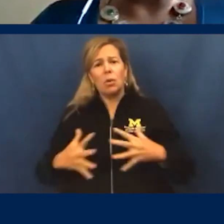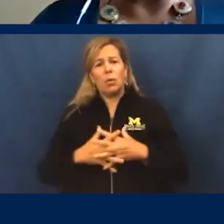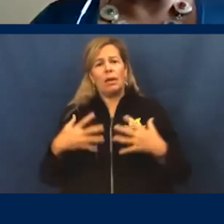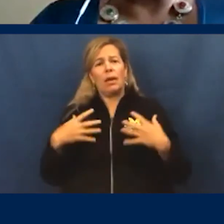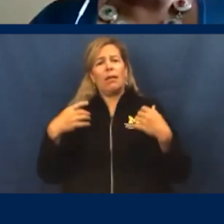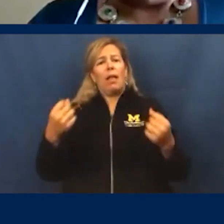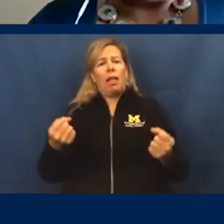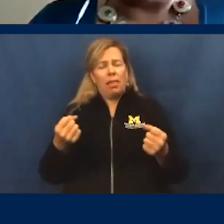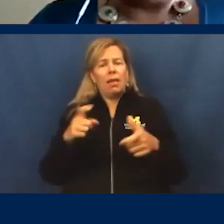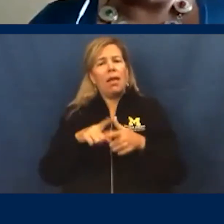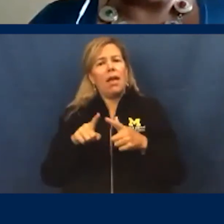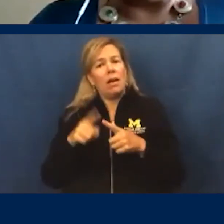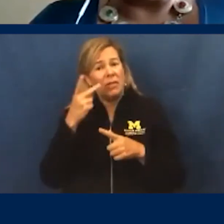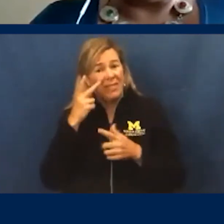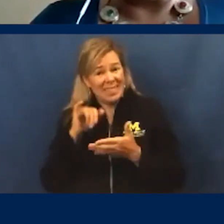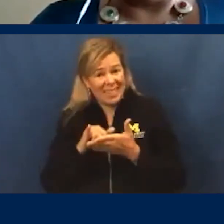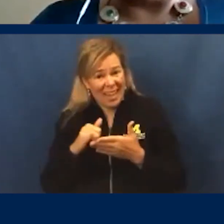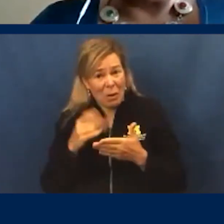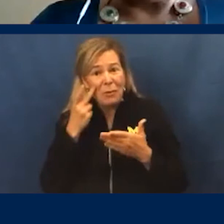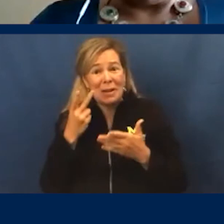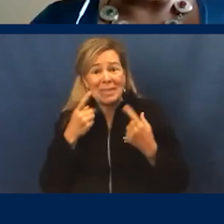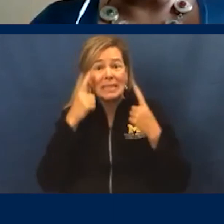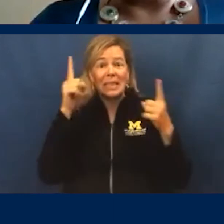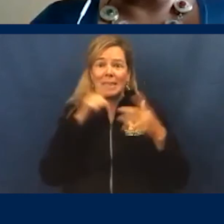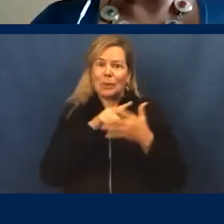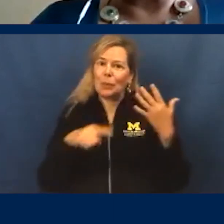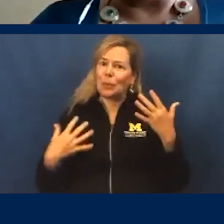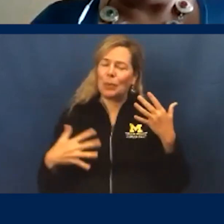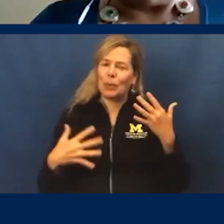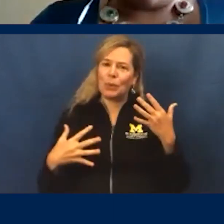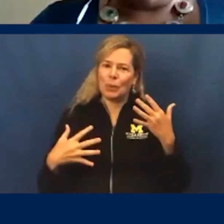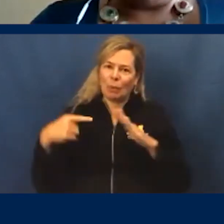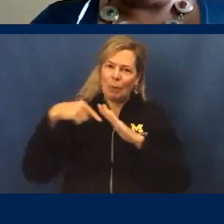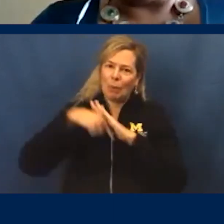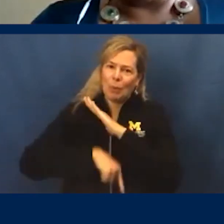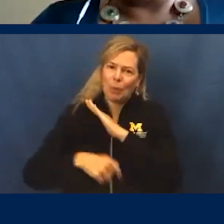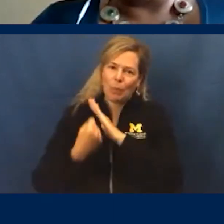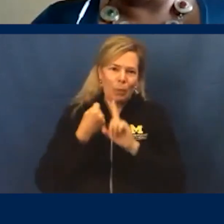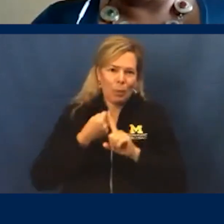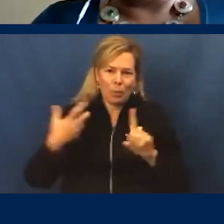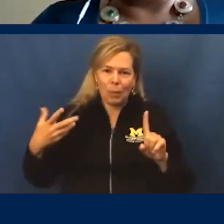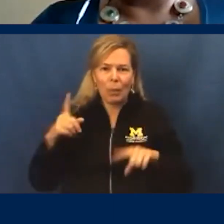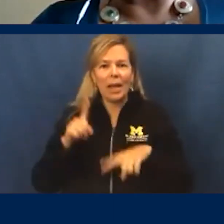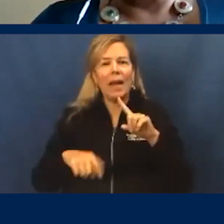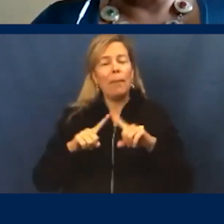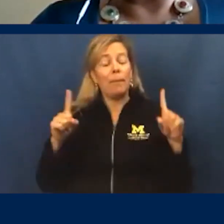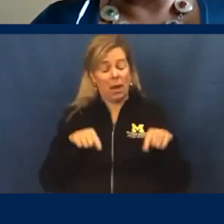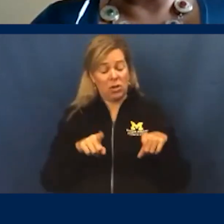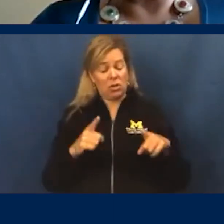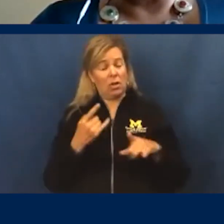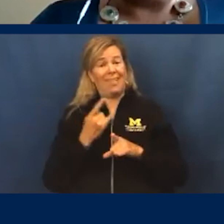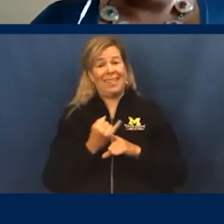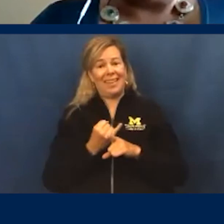some great success with that. It's not enough time to go into that today. But one of the most important things that I think that we do as an institution and out of our office is